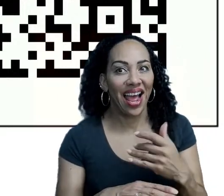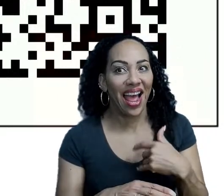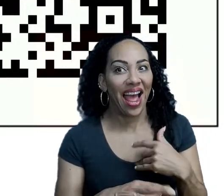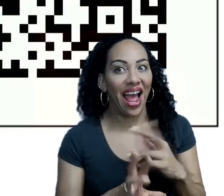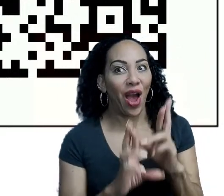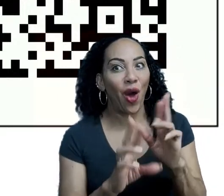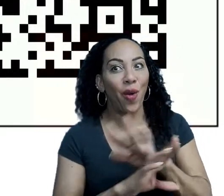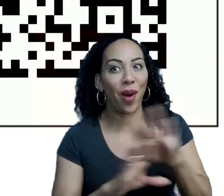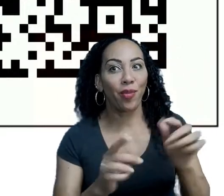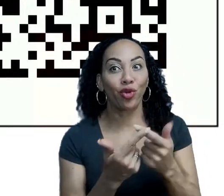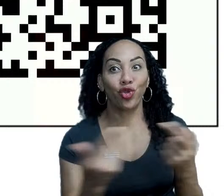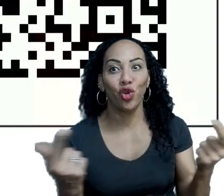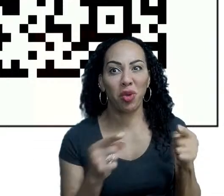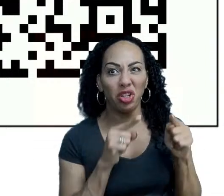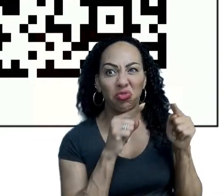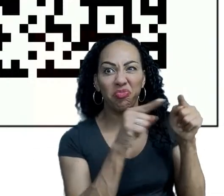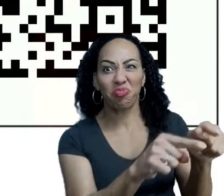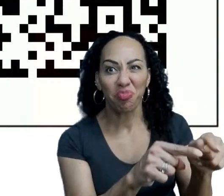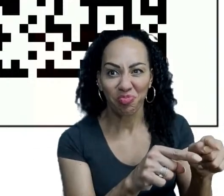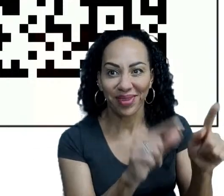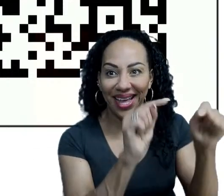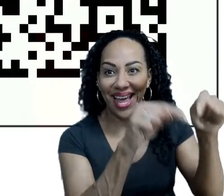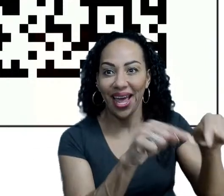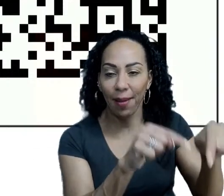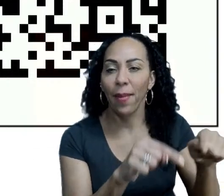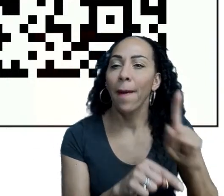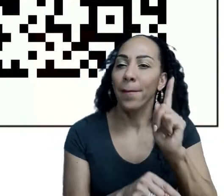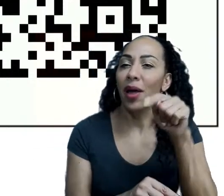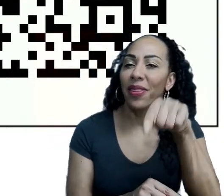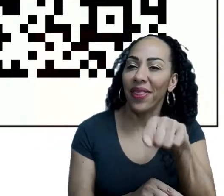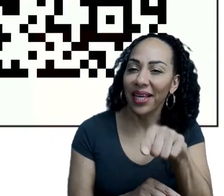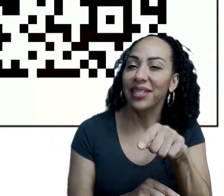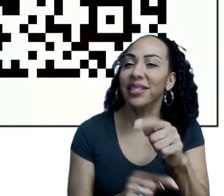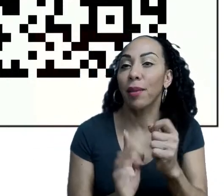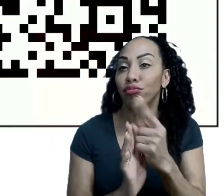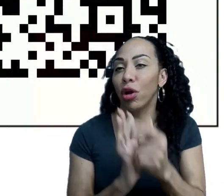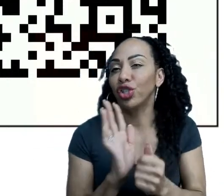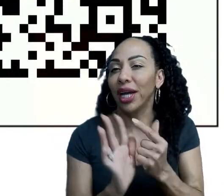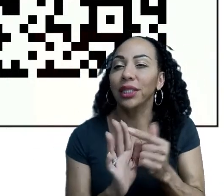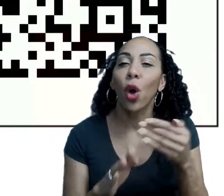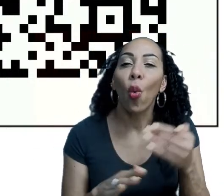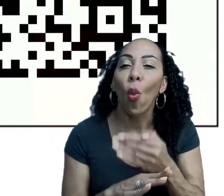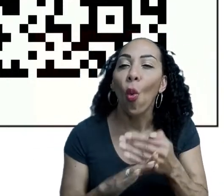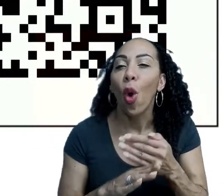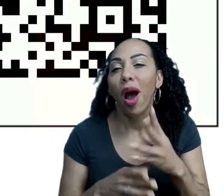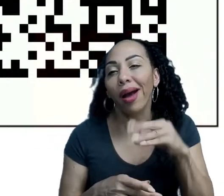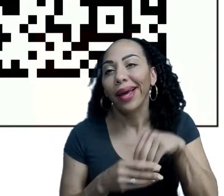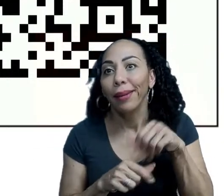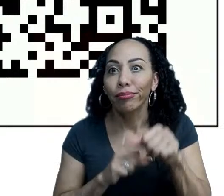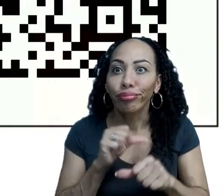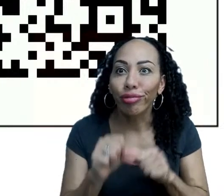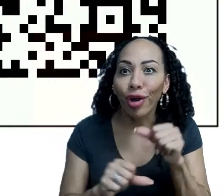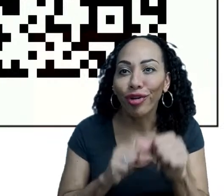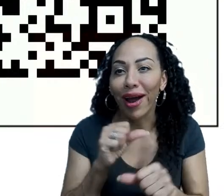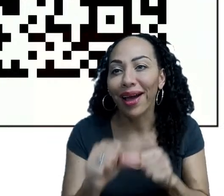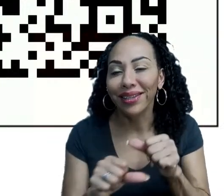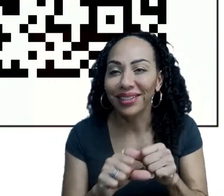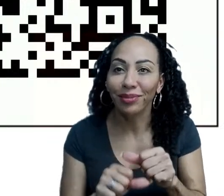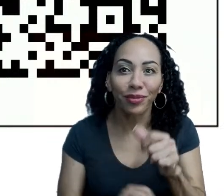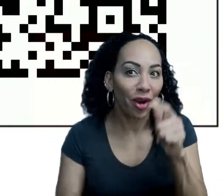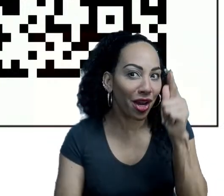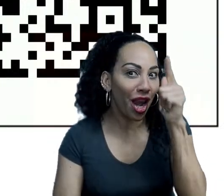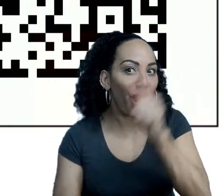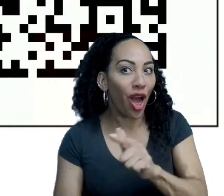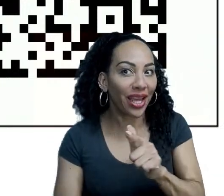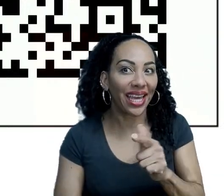I think the main thing to say about this is it's a work in progress. It was something we were very fortunate to be able to explore with Watershed